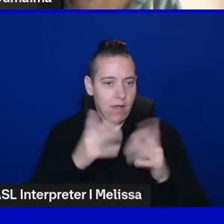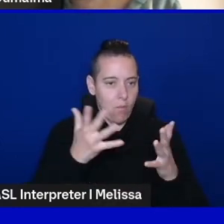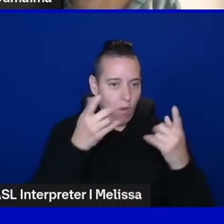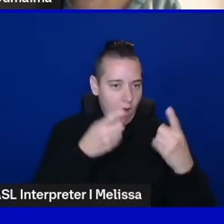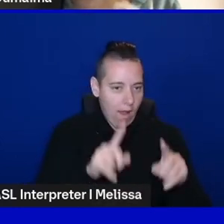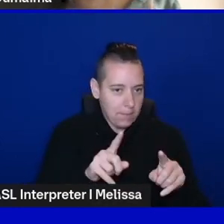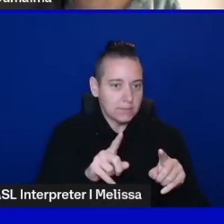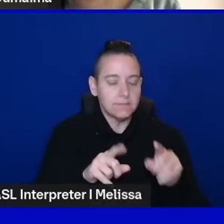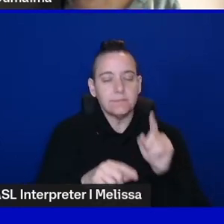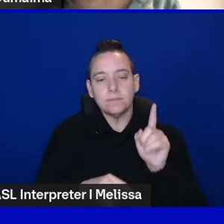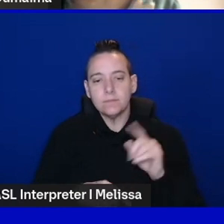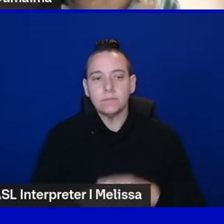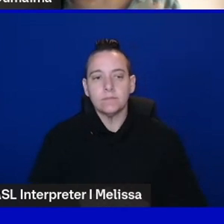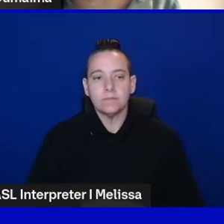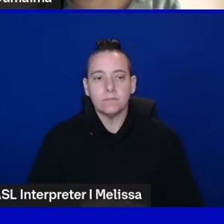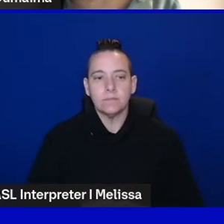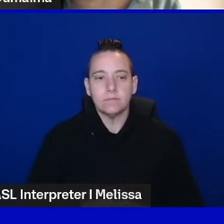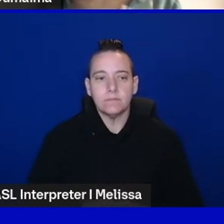occur.